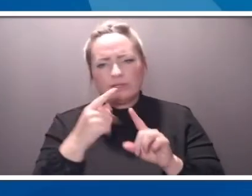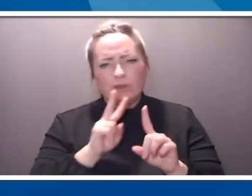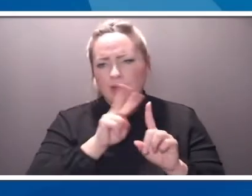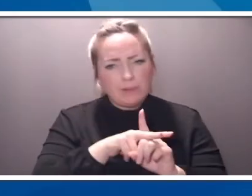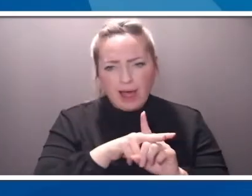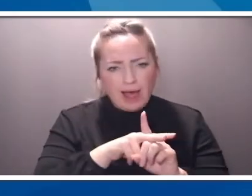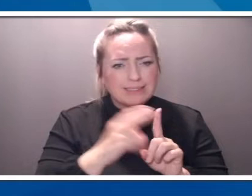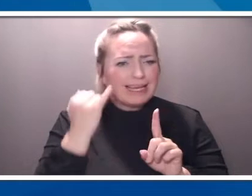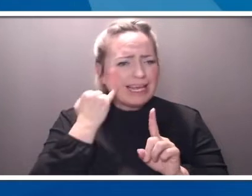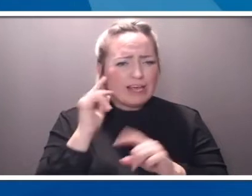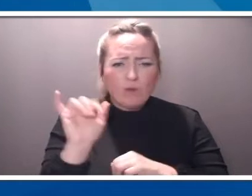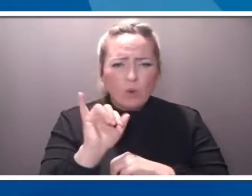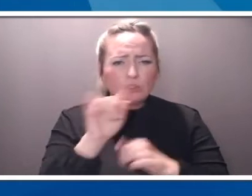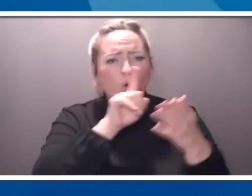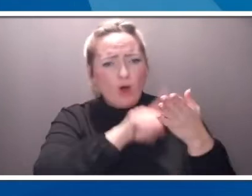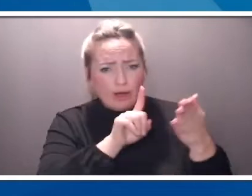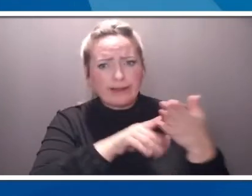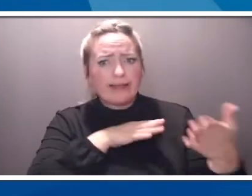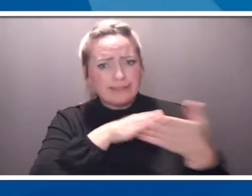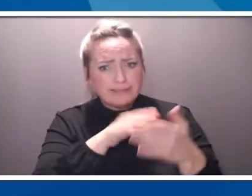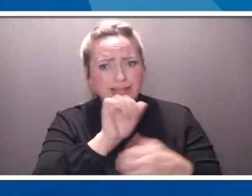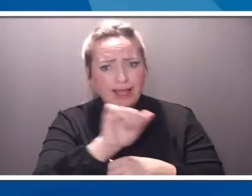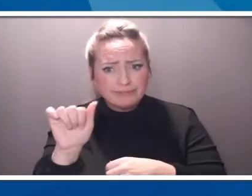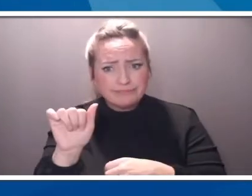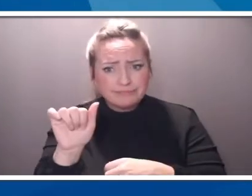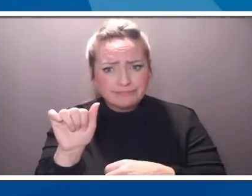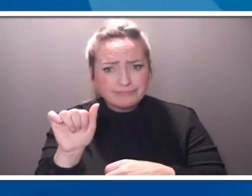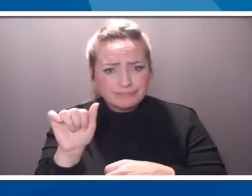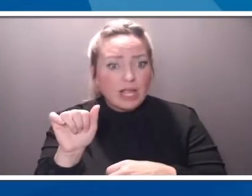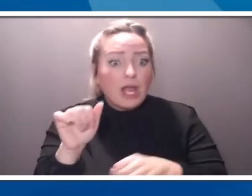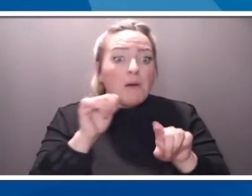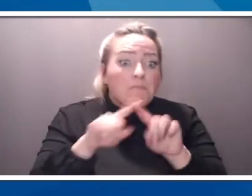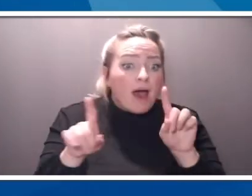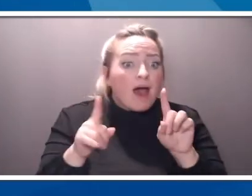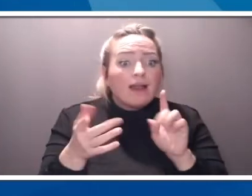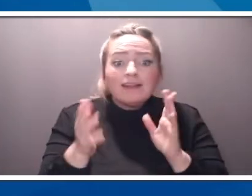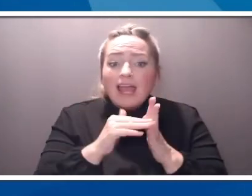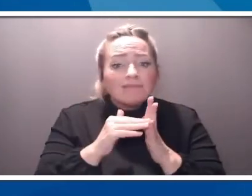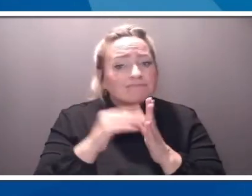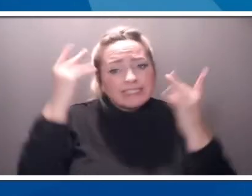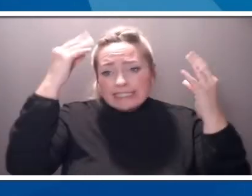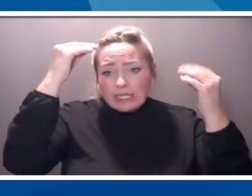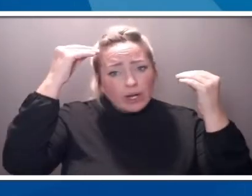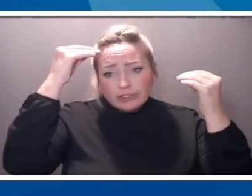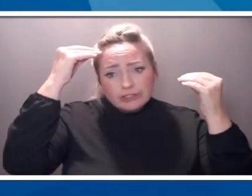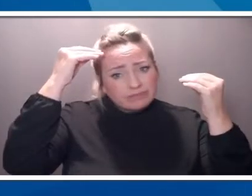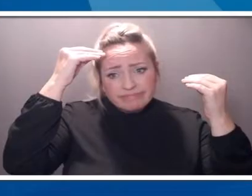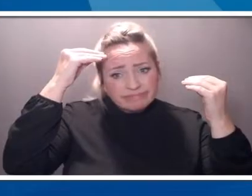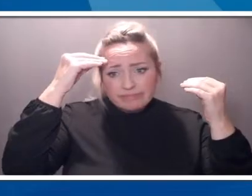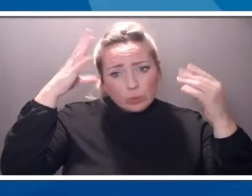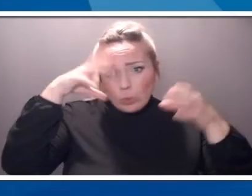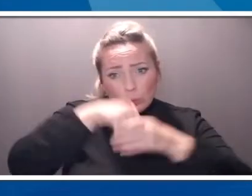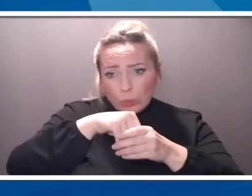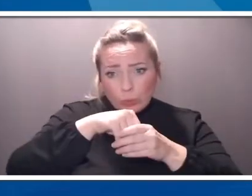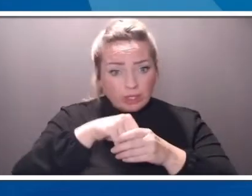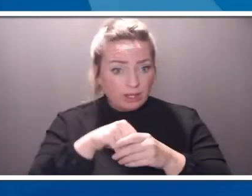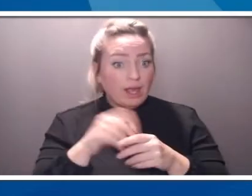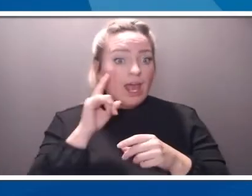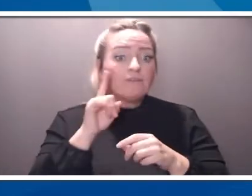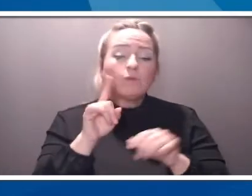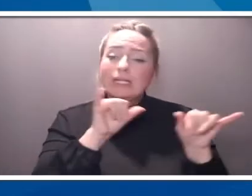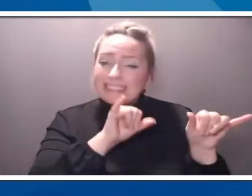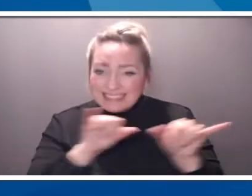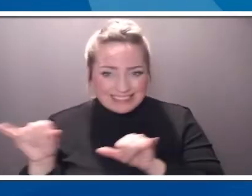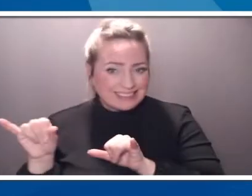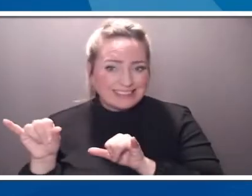so obviously this only really applies if you're also auditing against AAA. But again, it's a consideration to make,